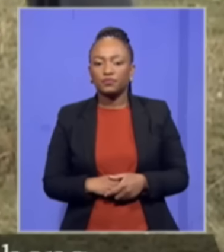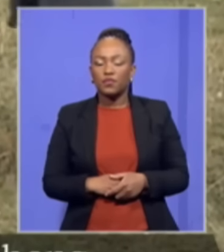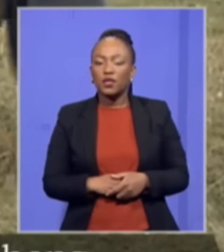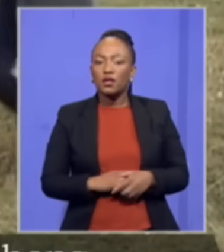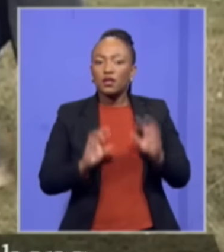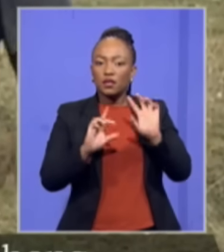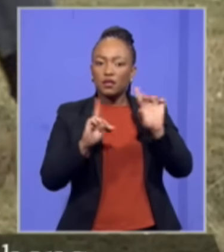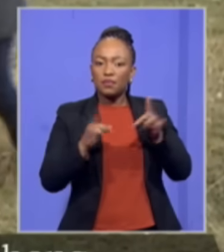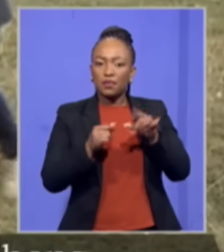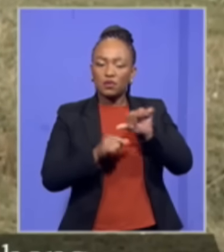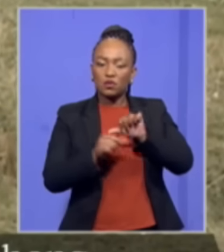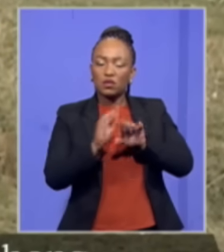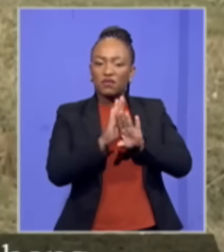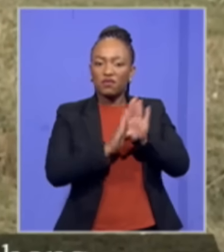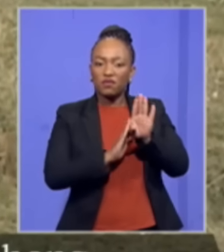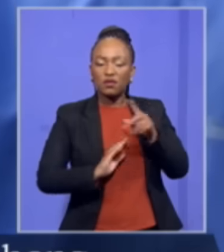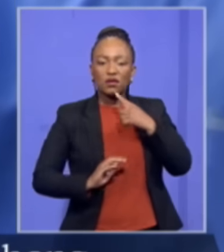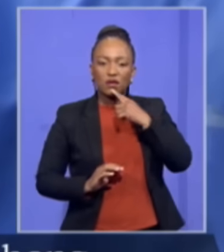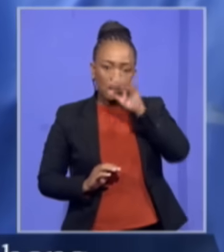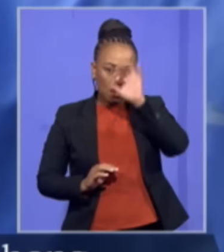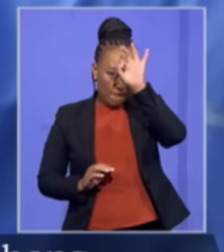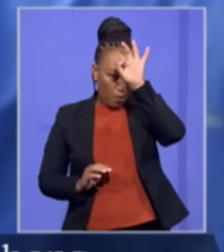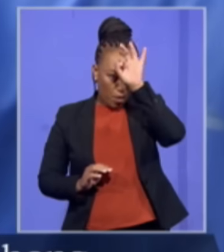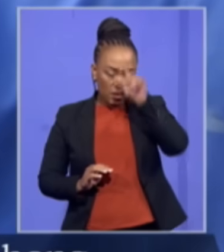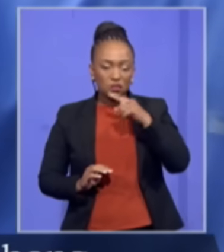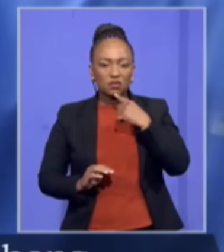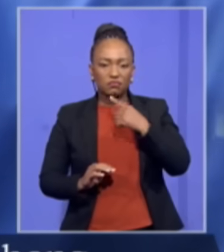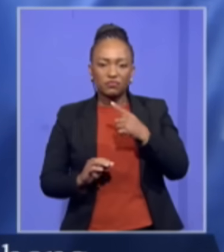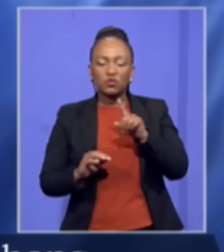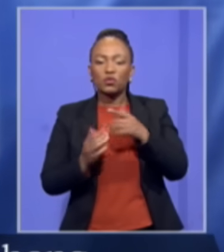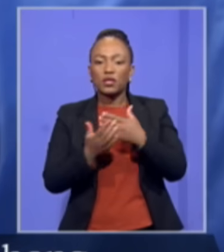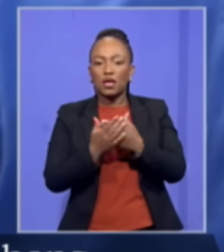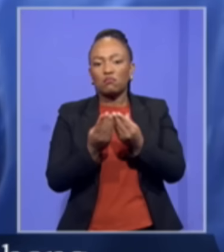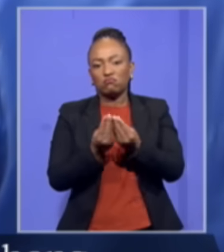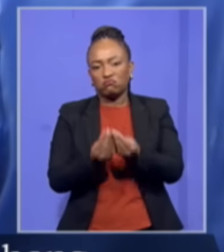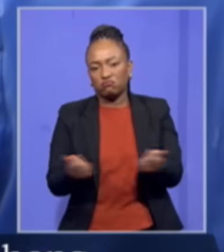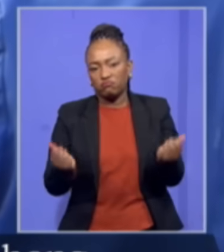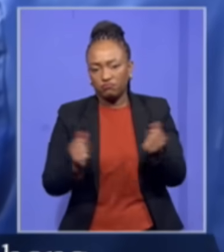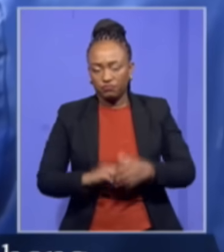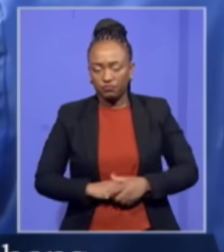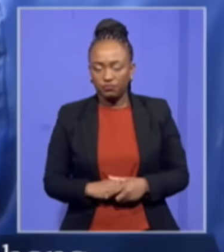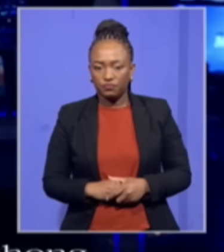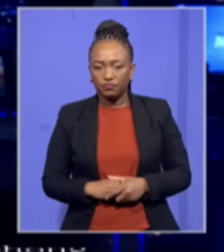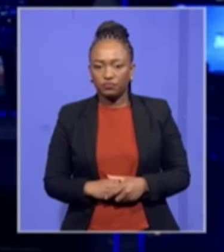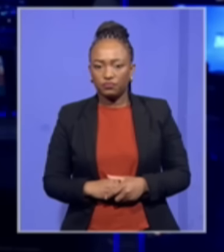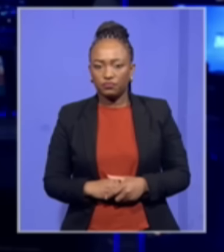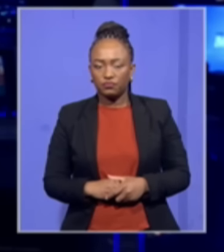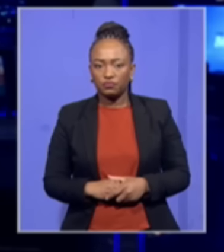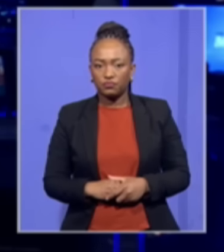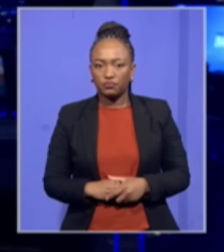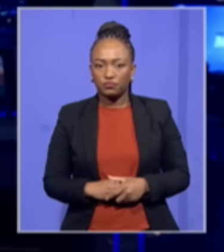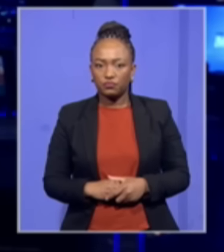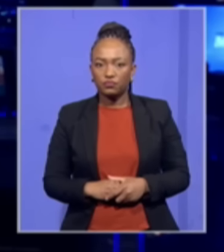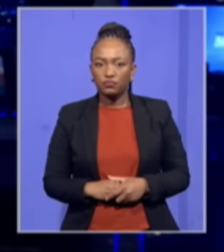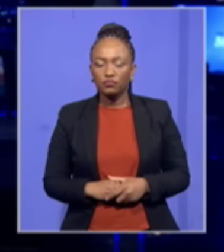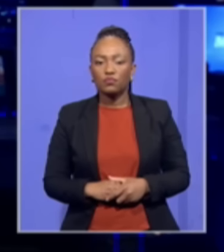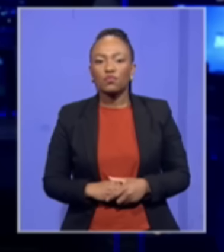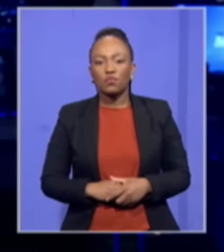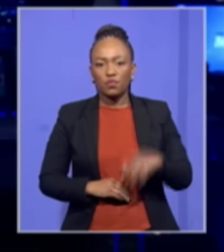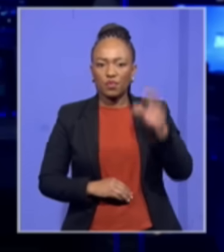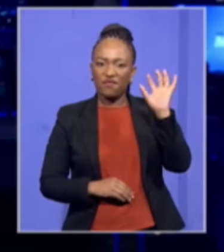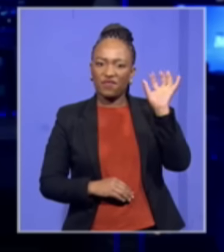dingongoreho tse hlahisitsweng ke sepolesa di ka rarollwa dintlheng tsa sehlomathiso. Ha re fetela provinseng ya Free State